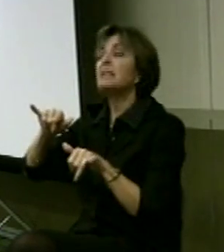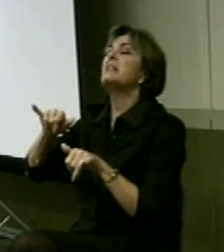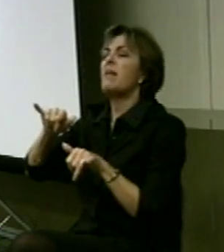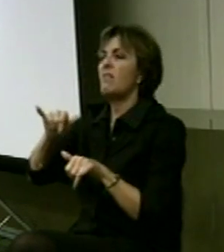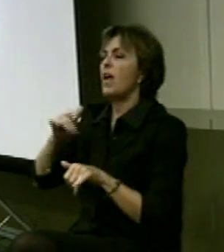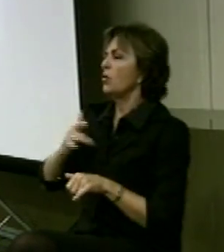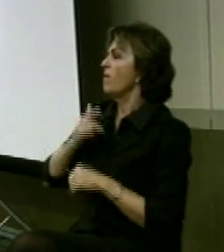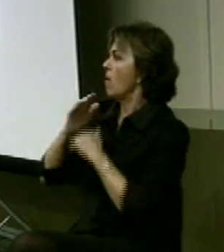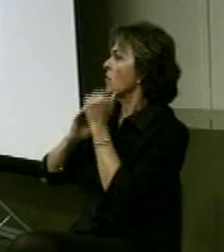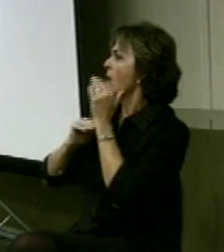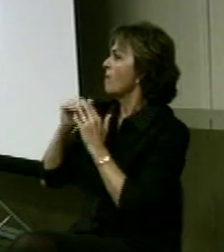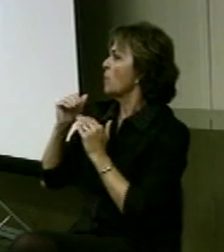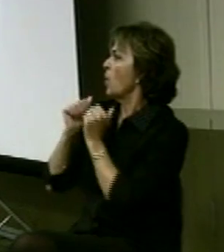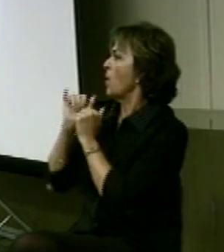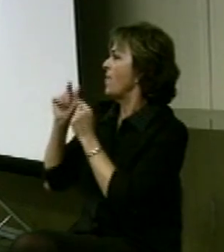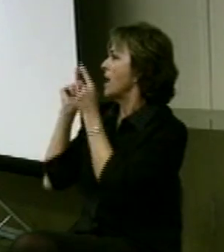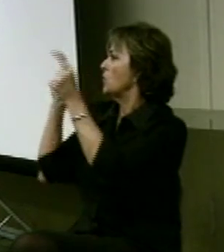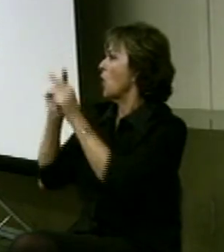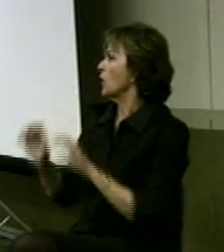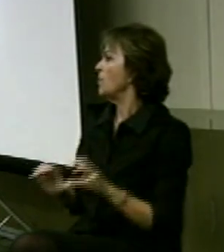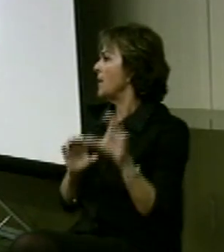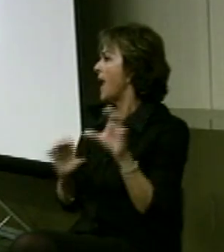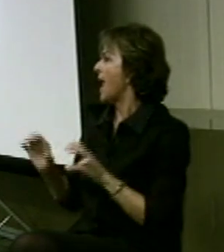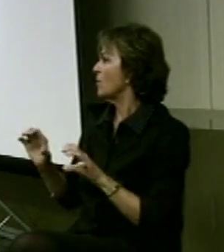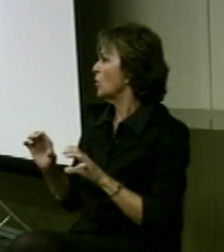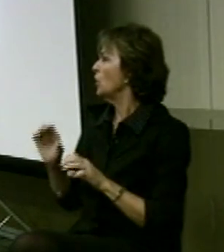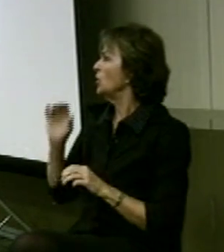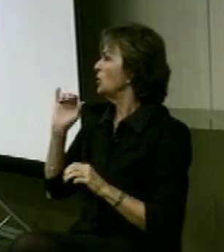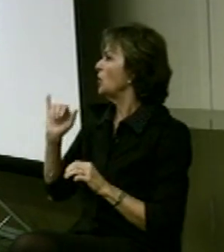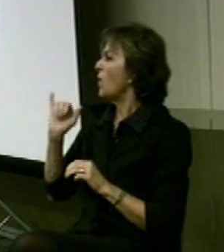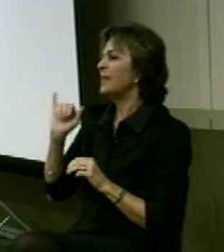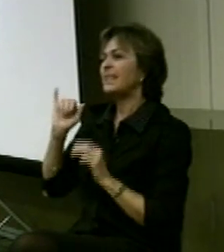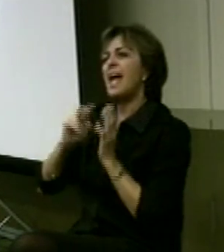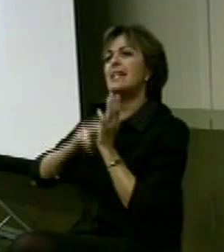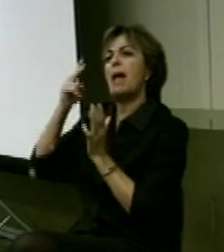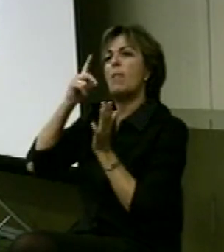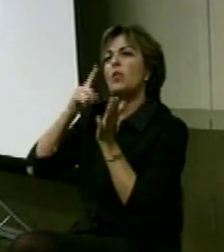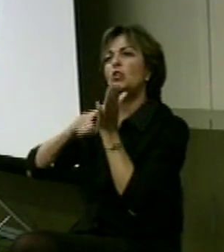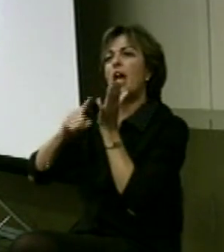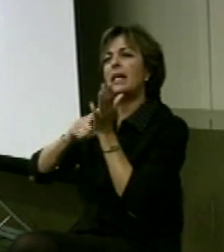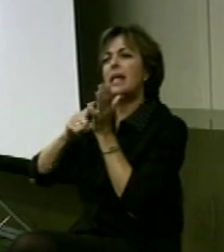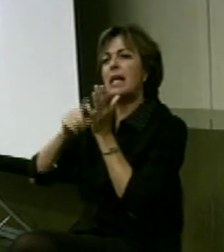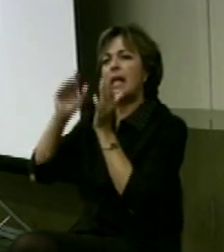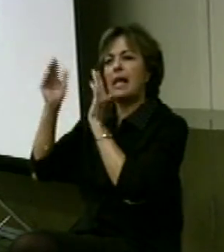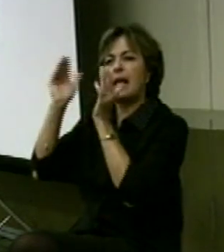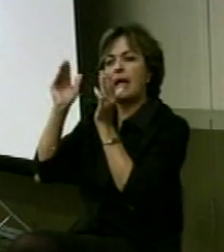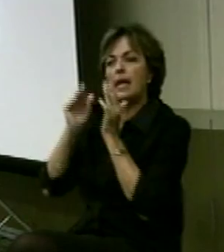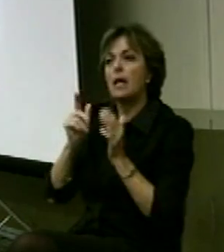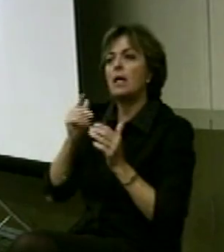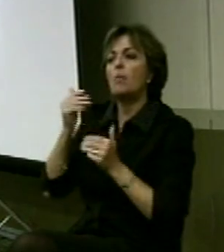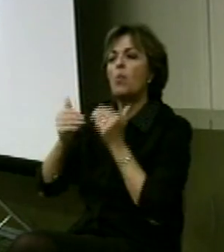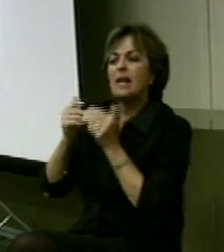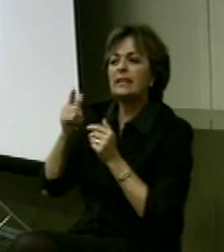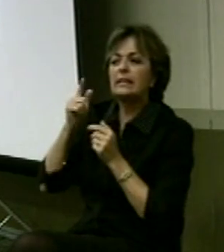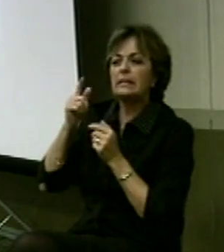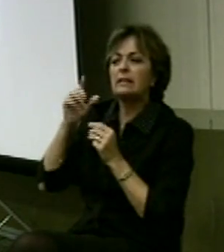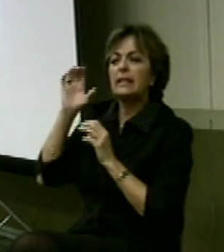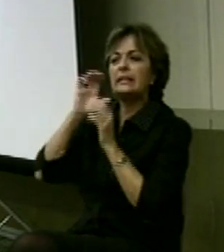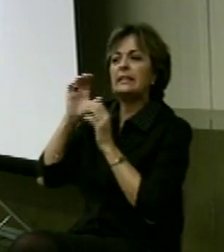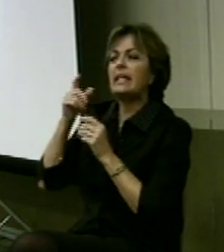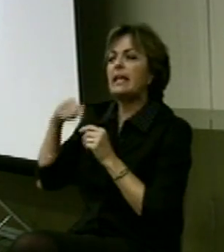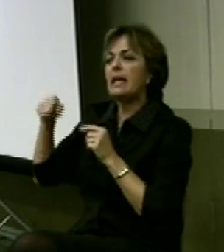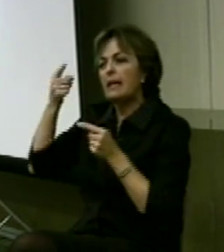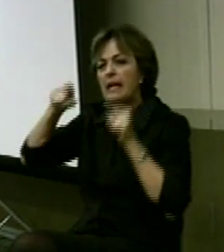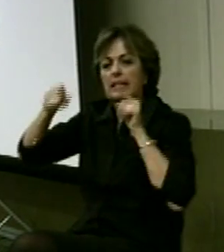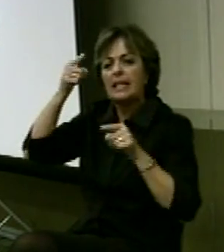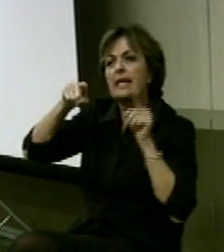you can usually be comfortable with the target behavior. It's only, so it's the kind of like that double checking process, seeking